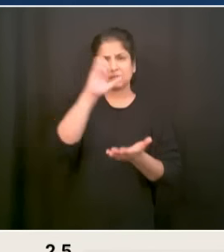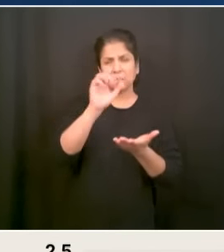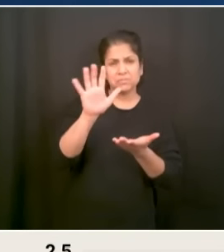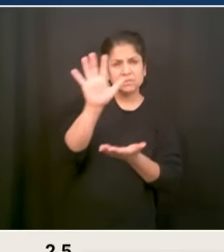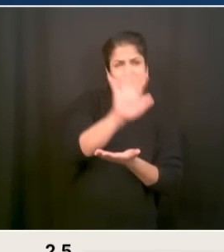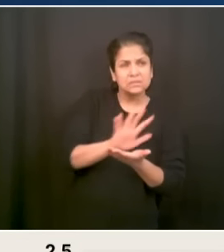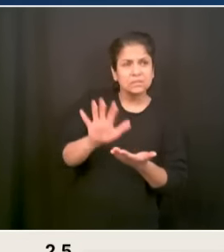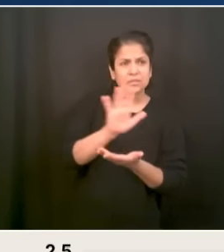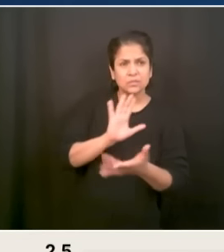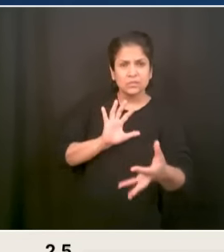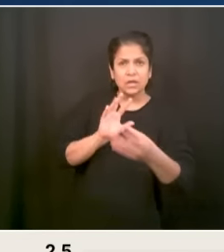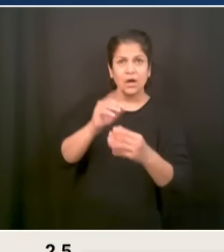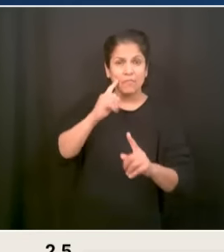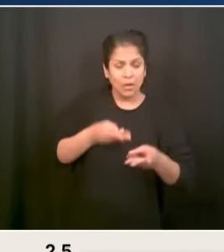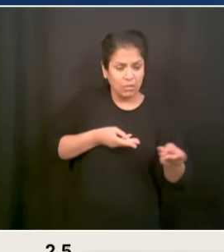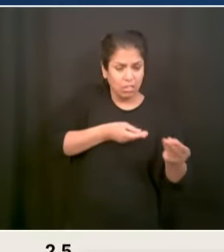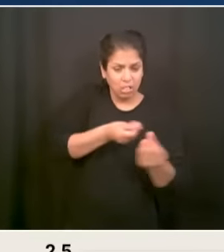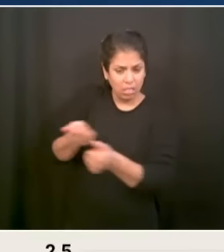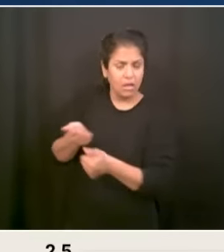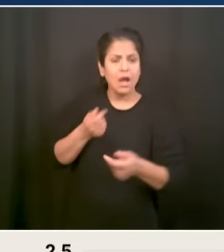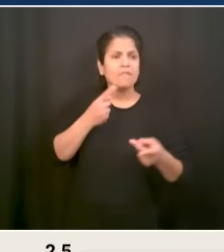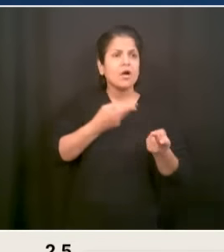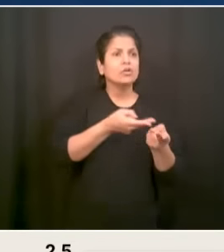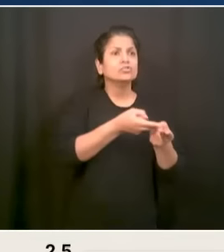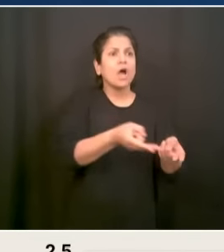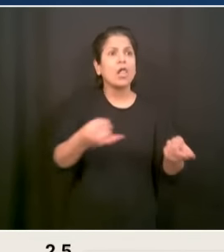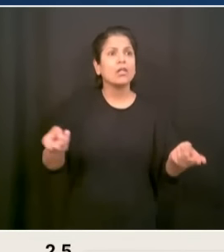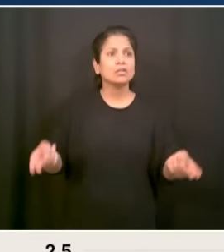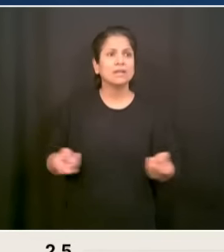million. He budgeted paltry